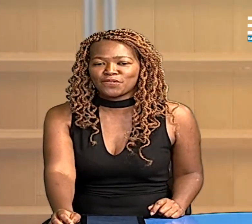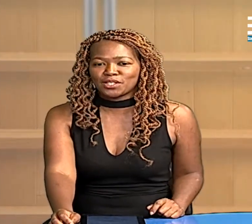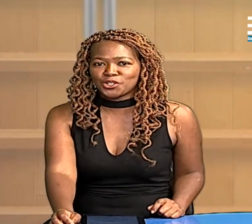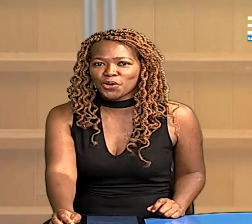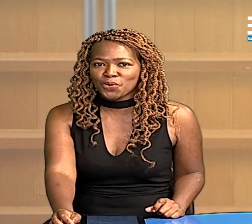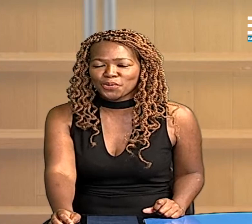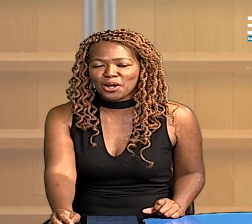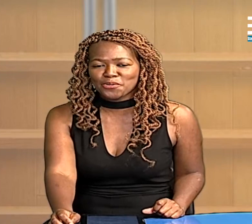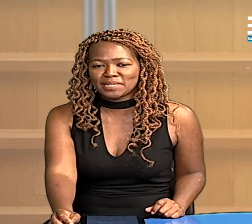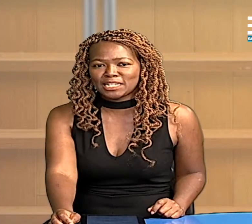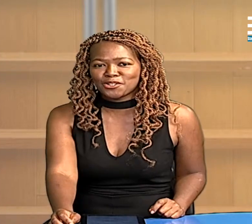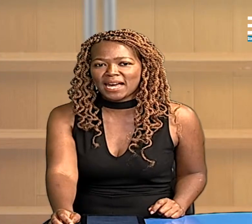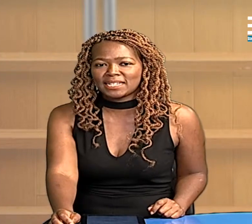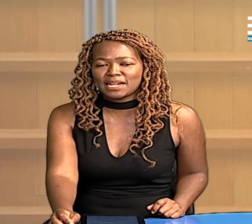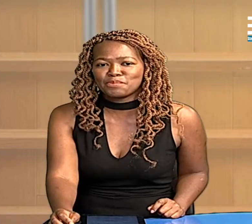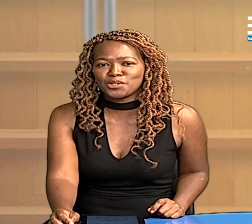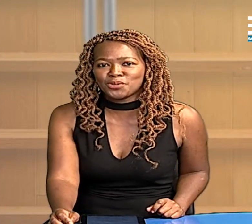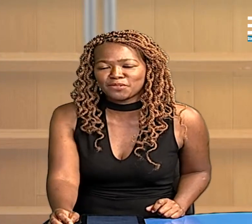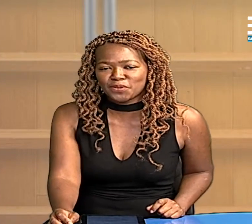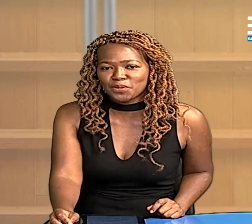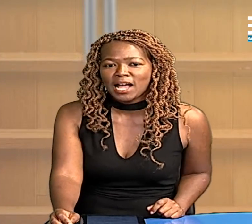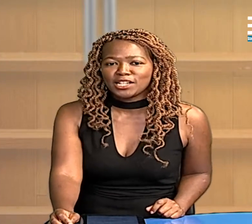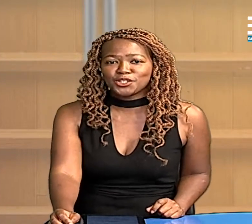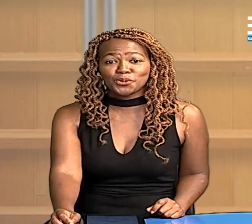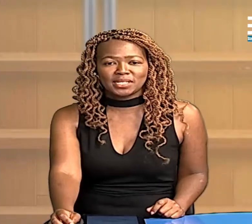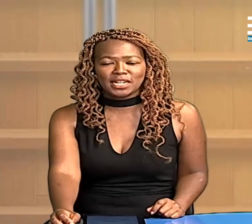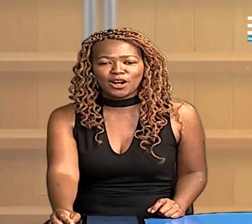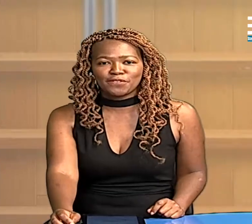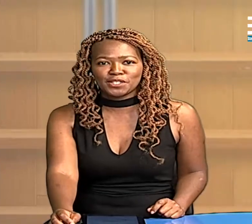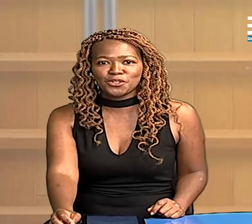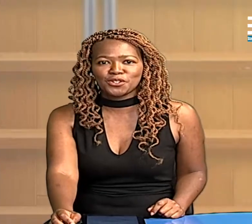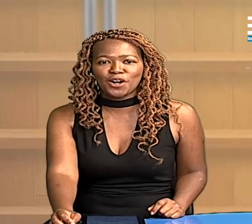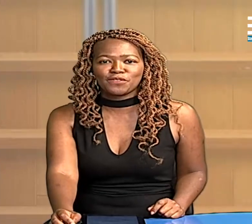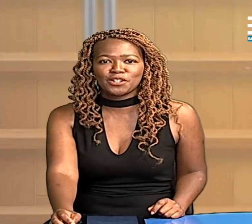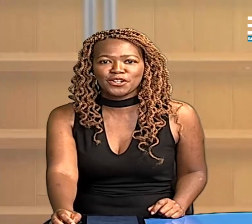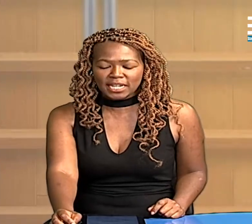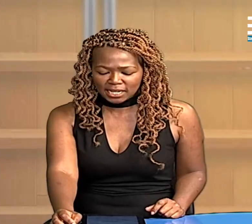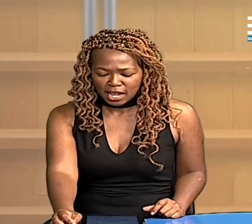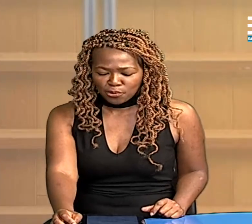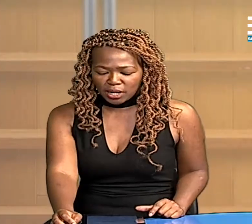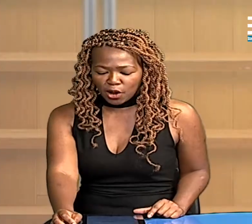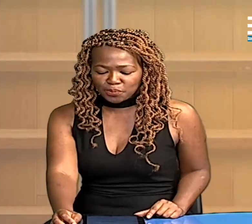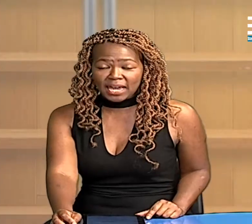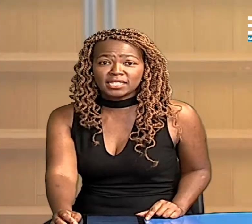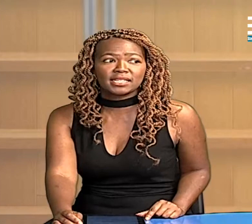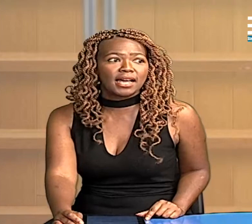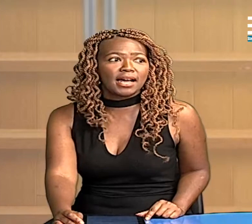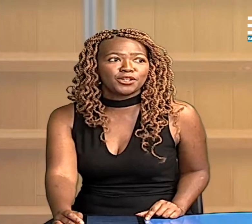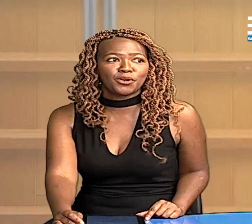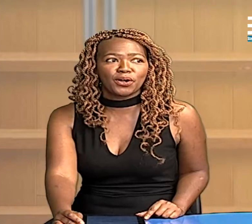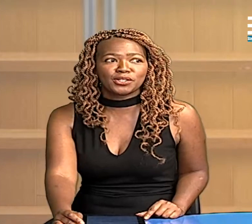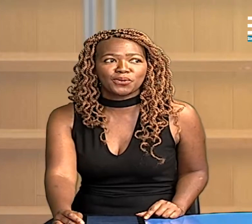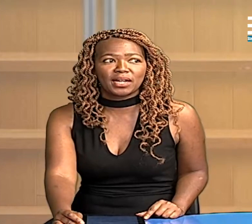end of the show. We're hoping that you had a beautiful Tuesday afternoon of learning. We hope